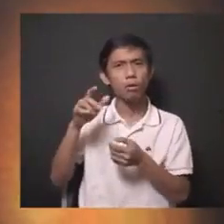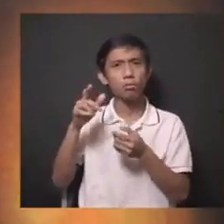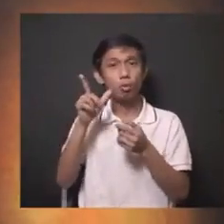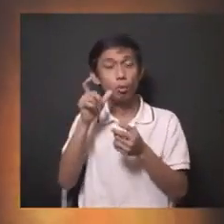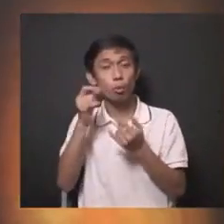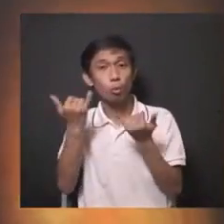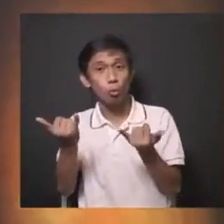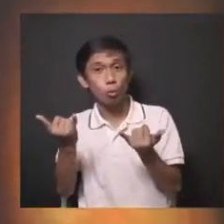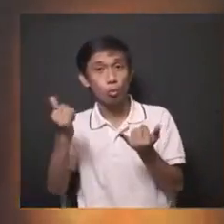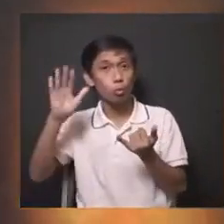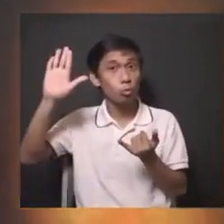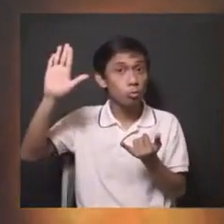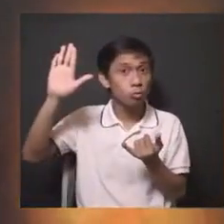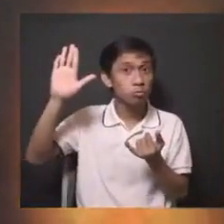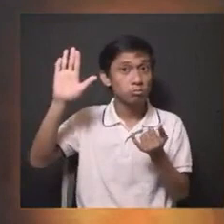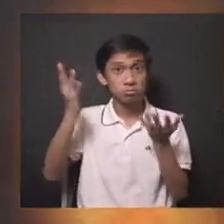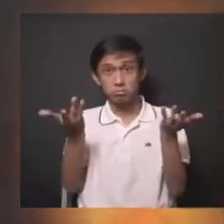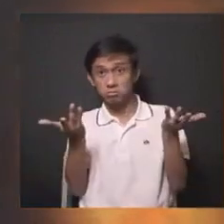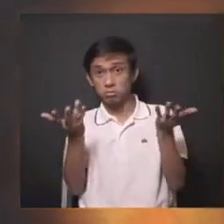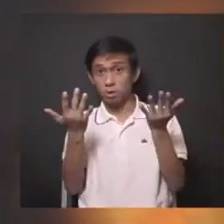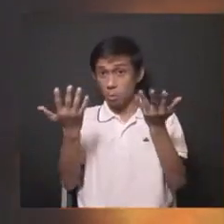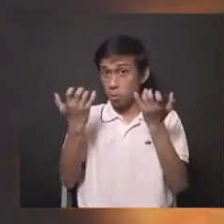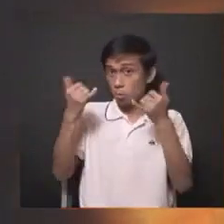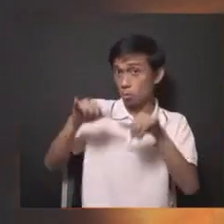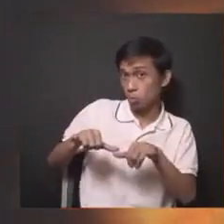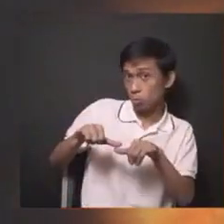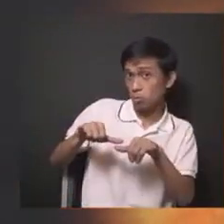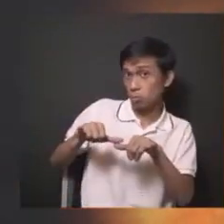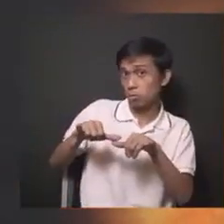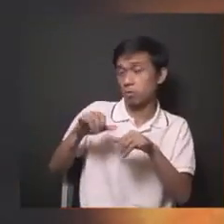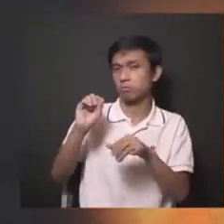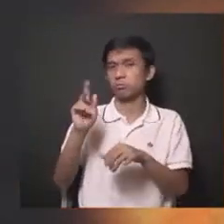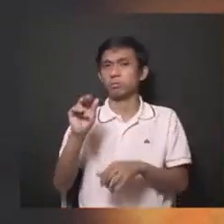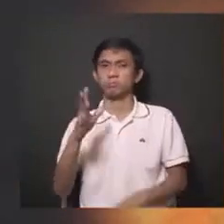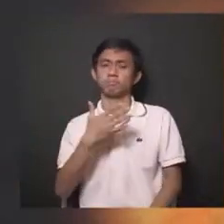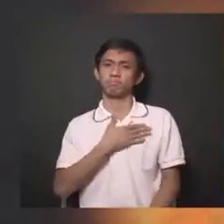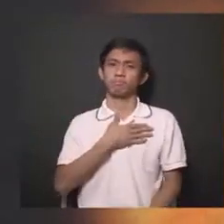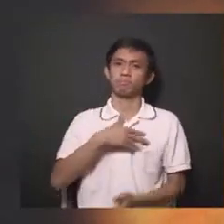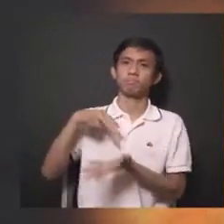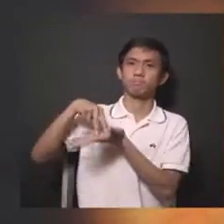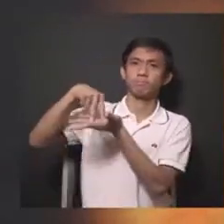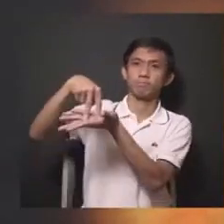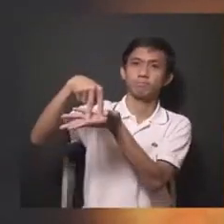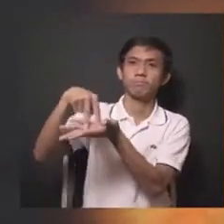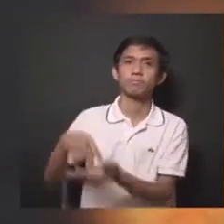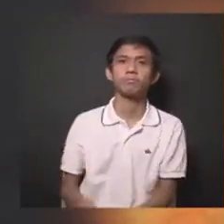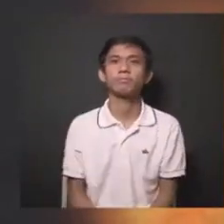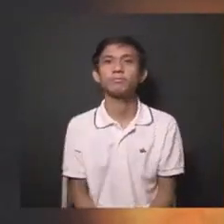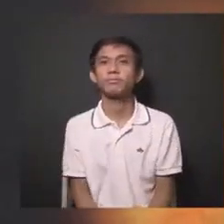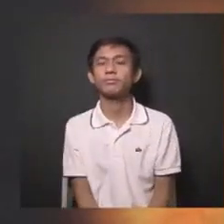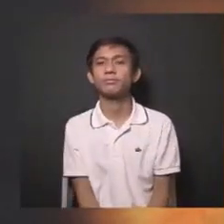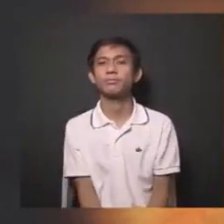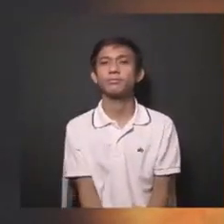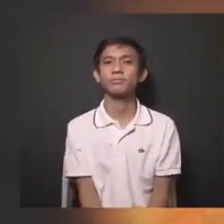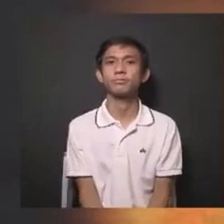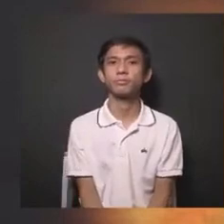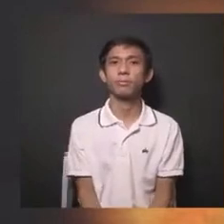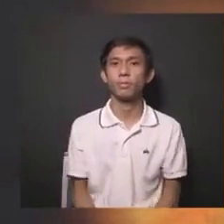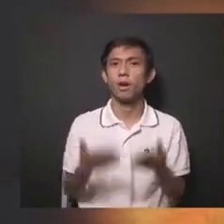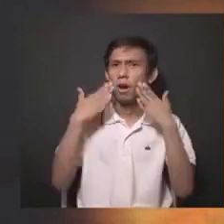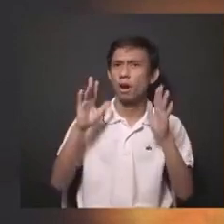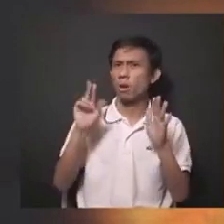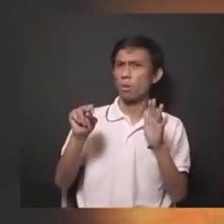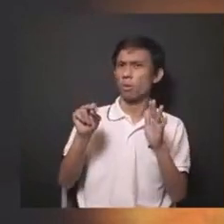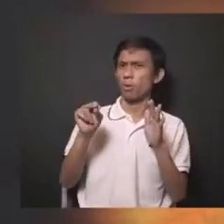No? Okay, can I ask you to stand up instead? I actually wouldn't know what to do if you said, no, I want to go have lunch.